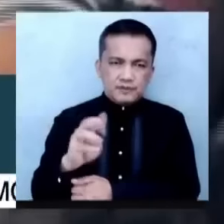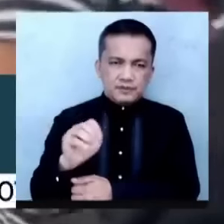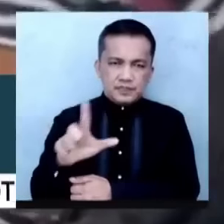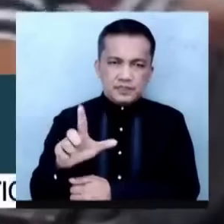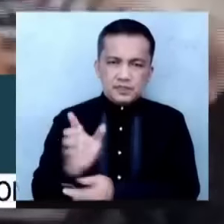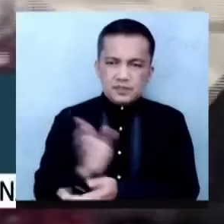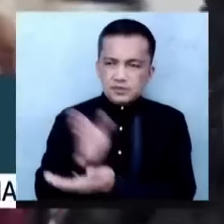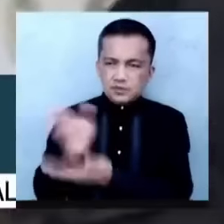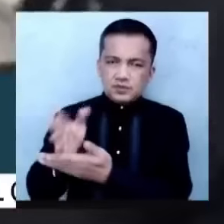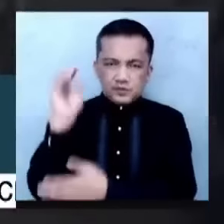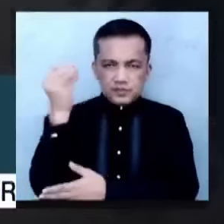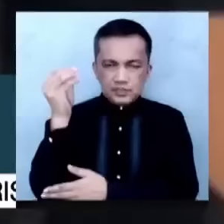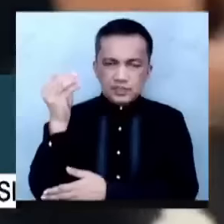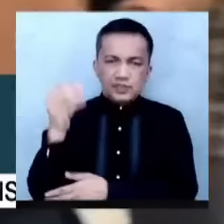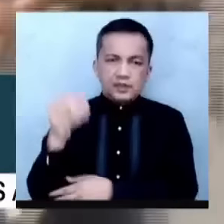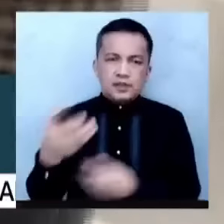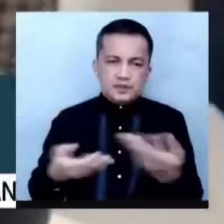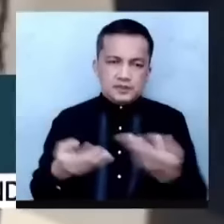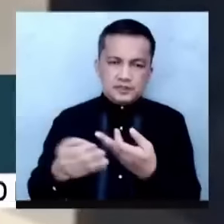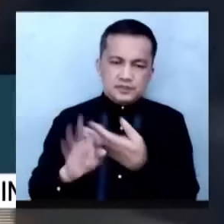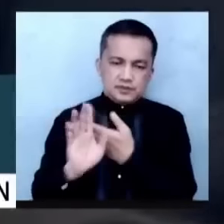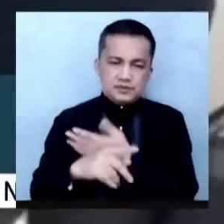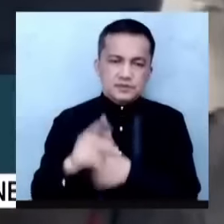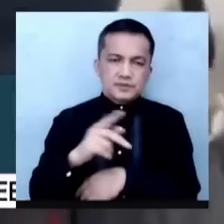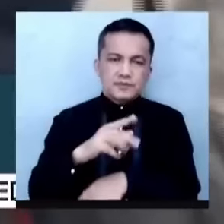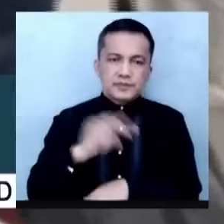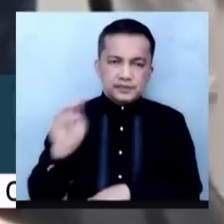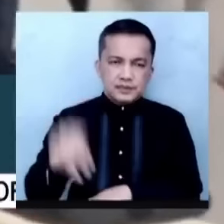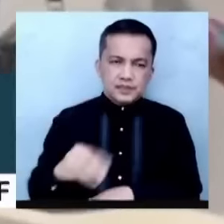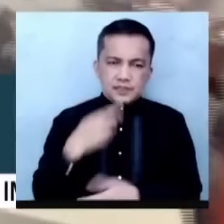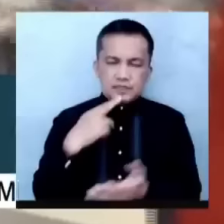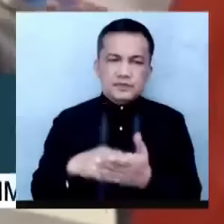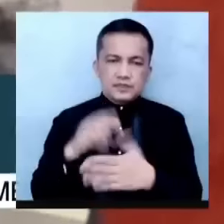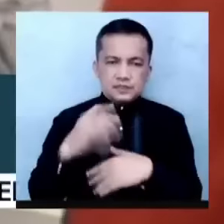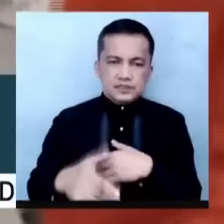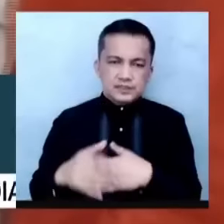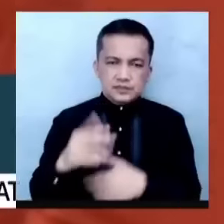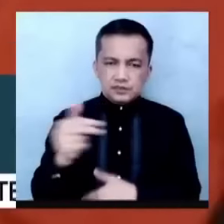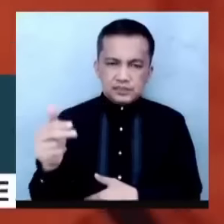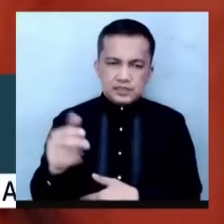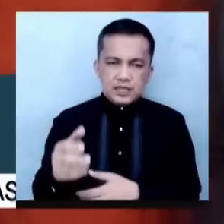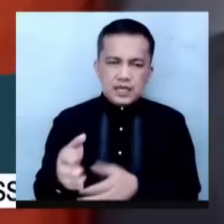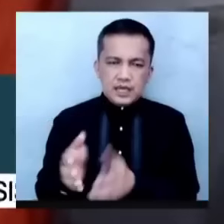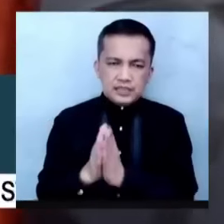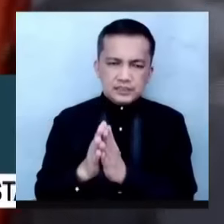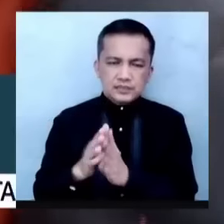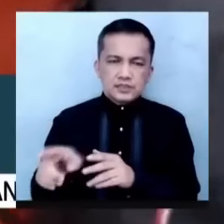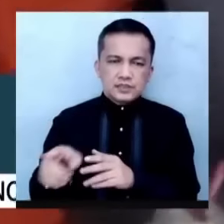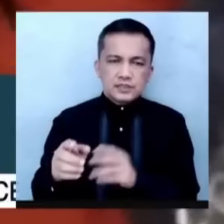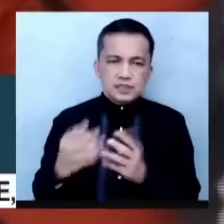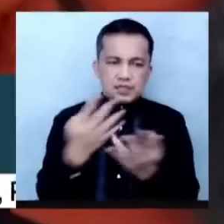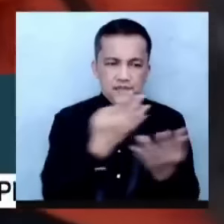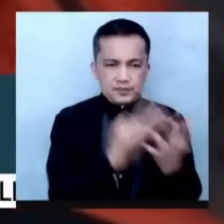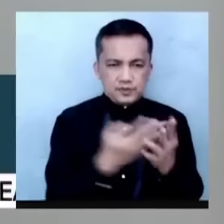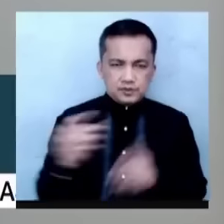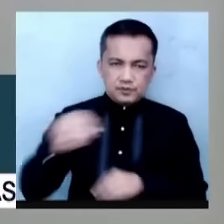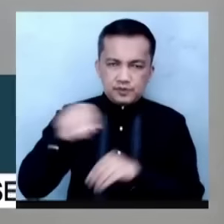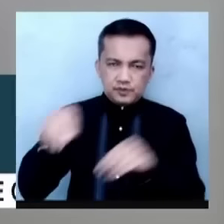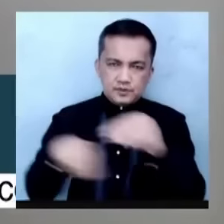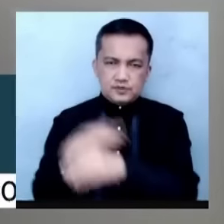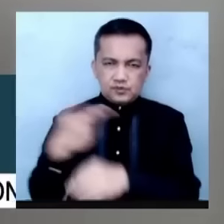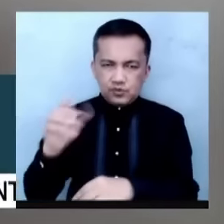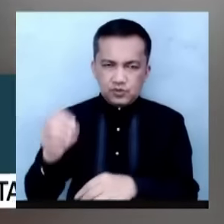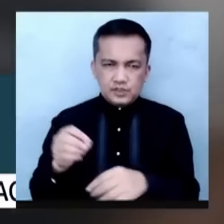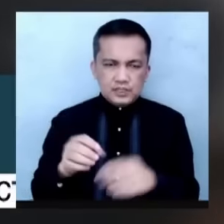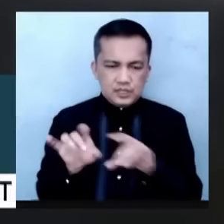her return to Manila. Reports earlier surfaced Indonesia is seeking a prisoner swap between Guo and an Australian man